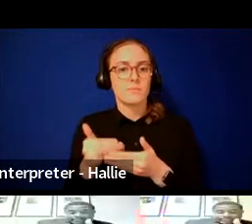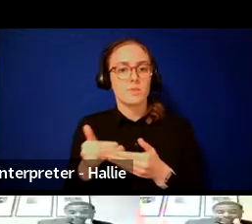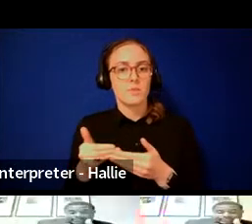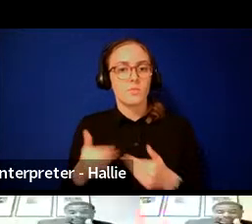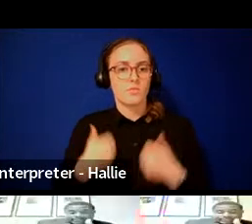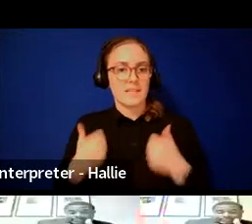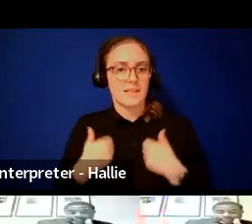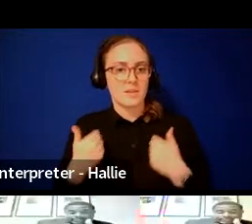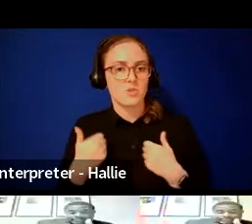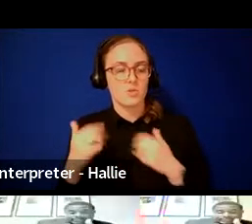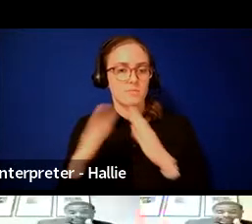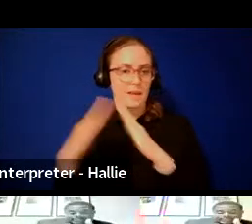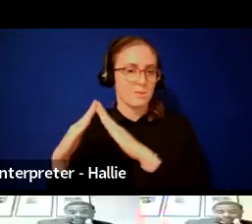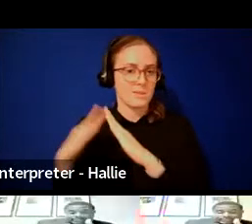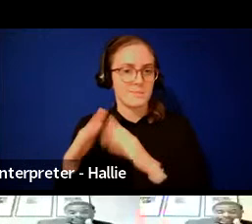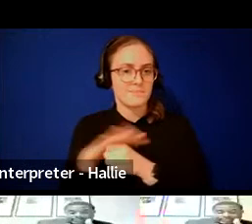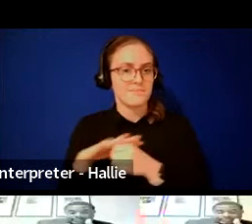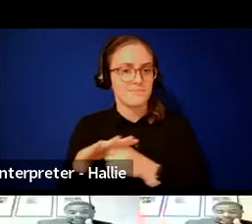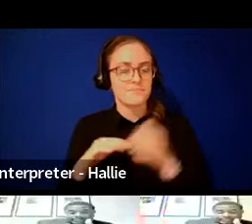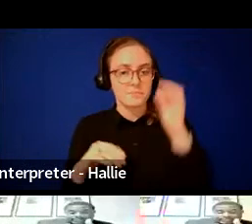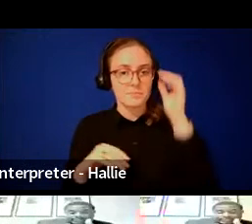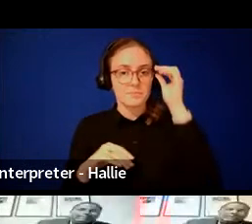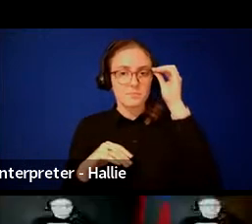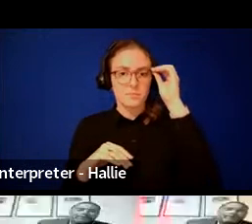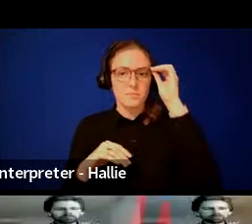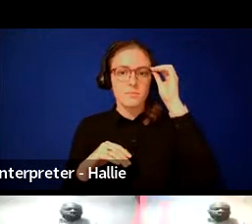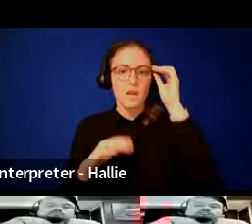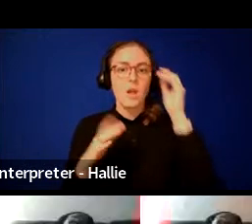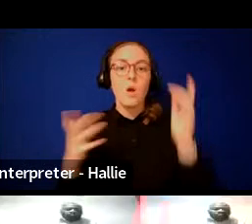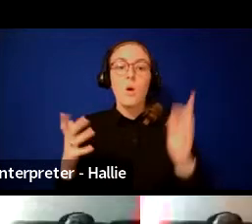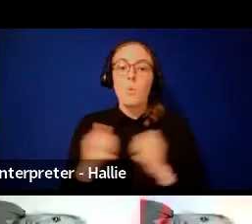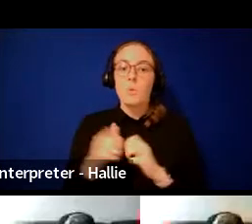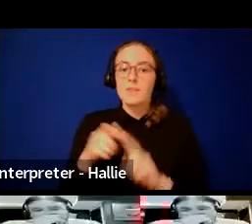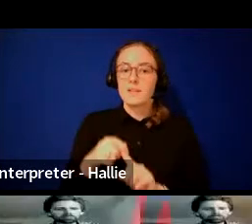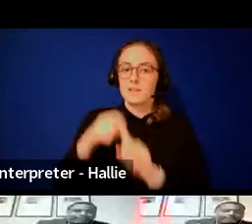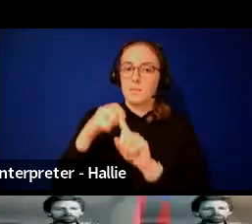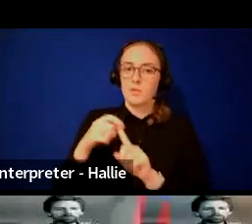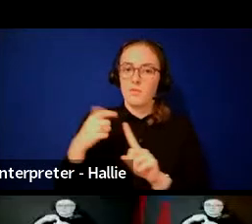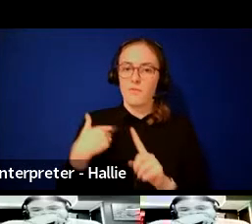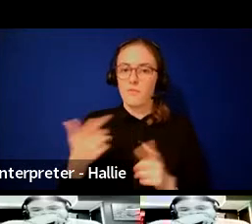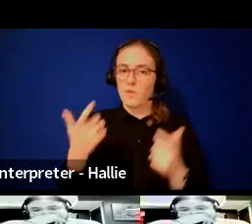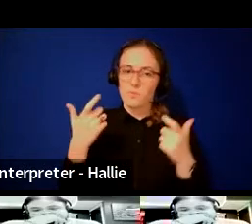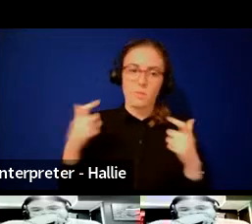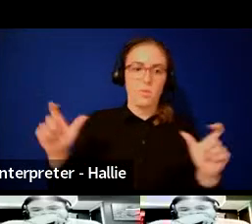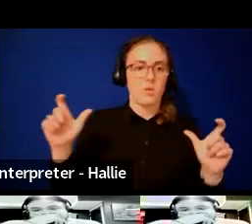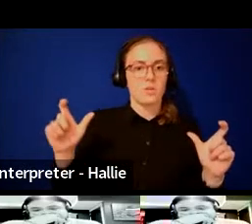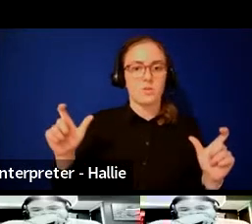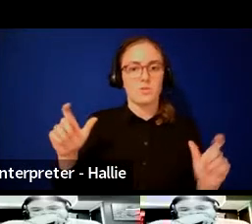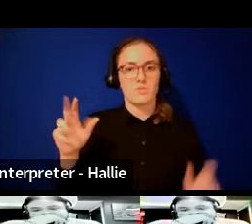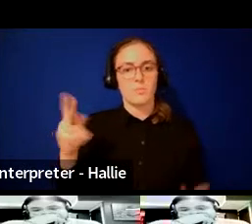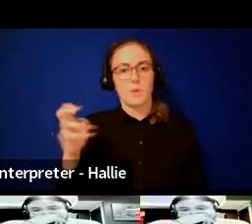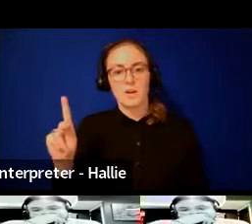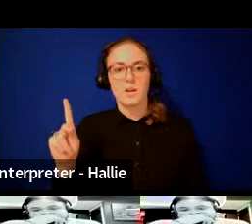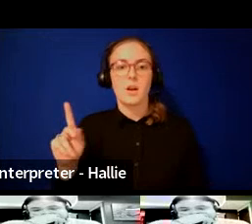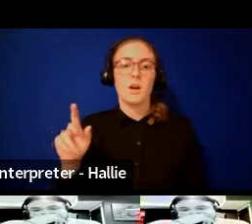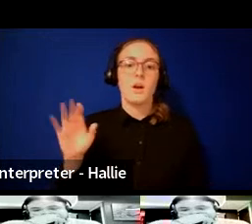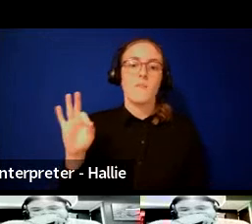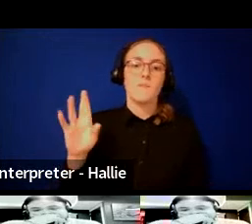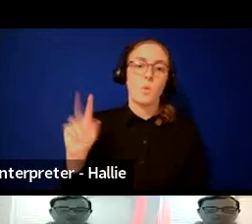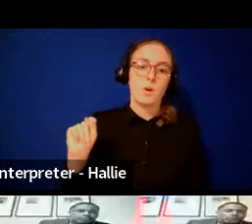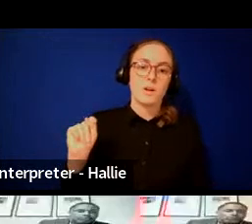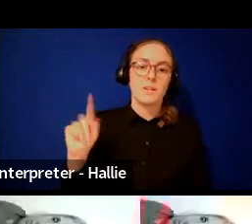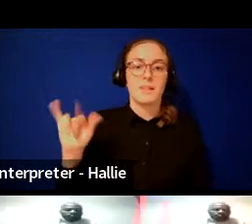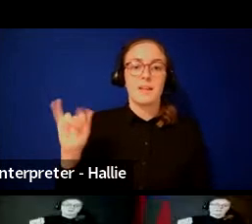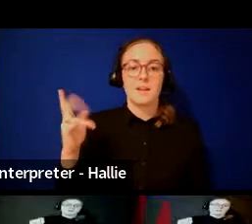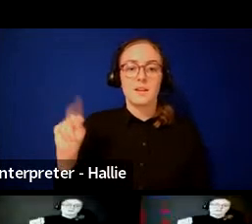residential housing. And if you think about it, with the exception of our large standalone parks like a Fort Lincoln or Oxen Run or a Fort,